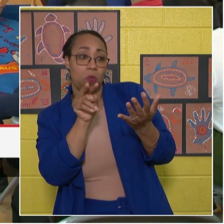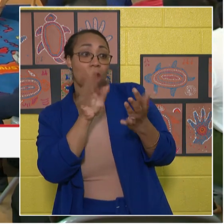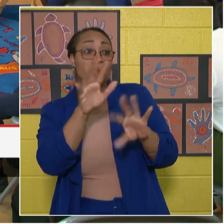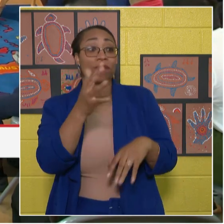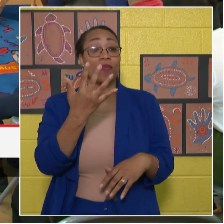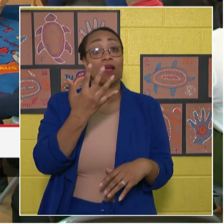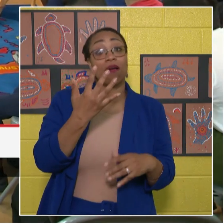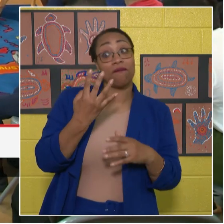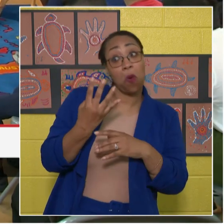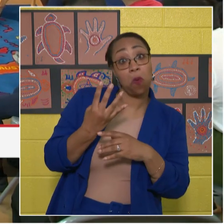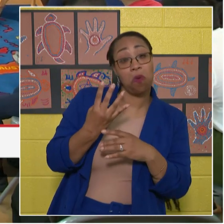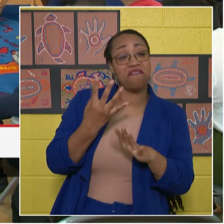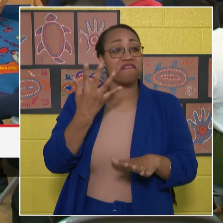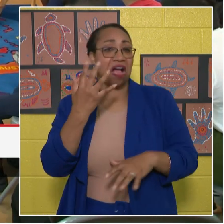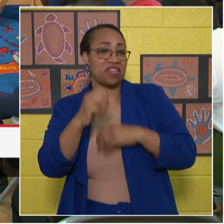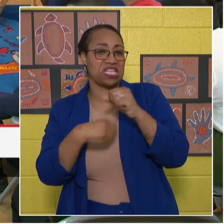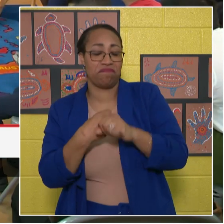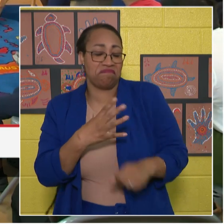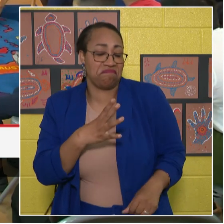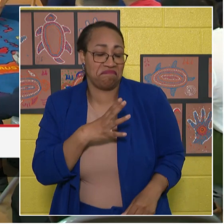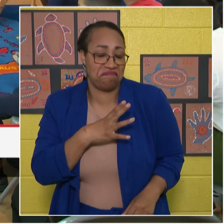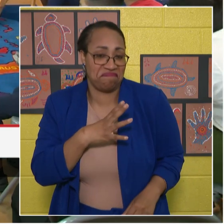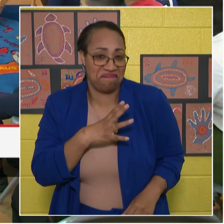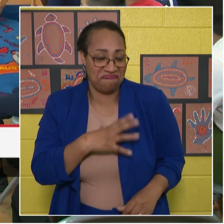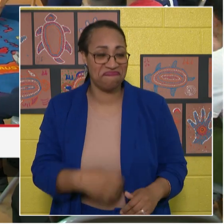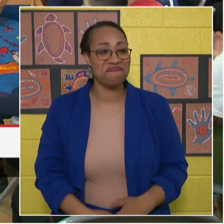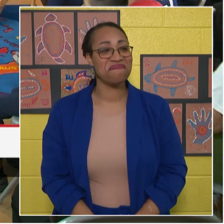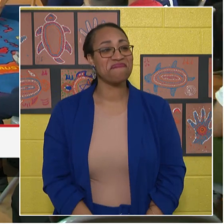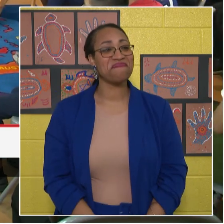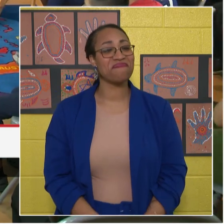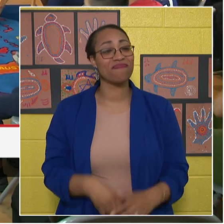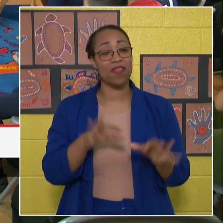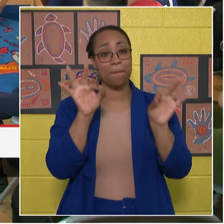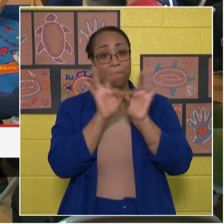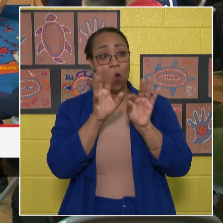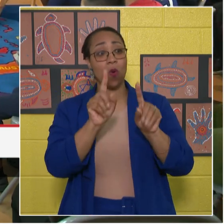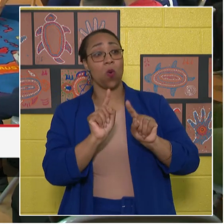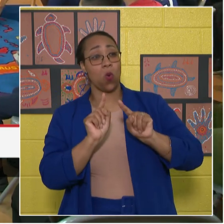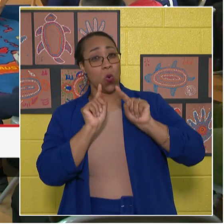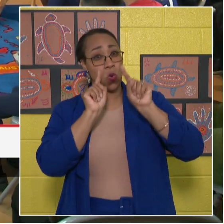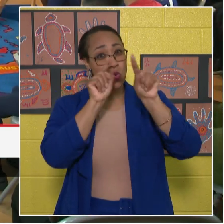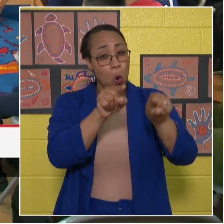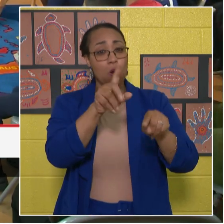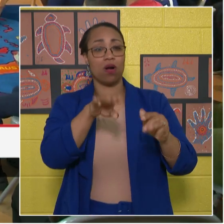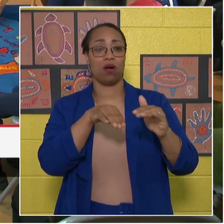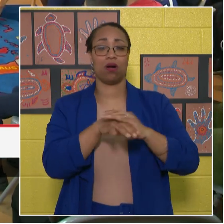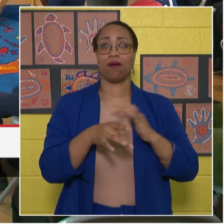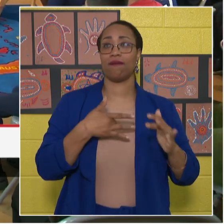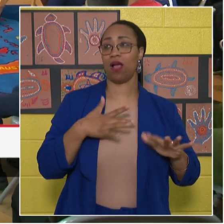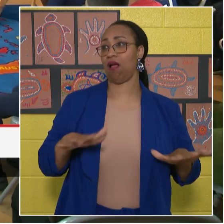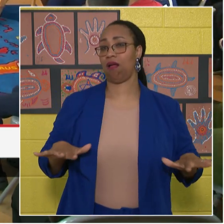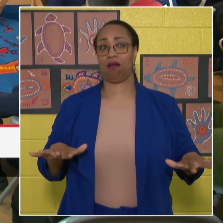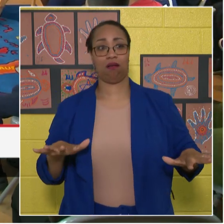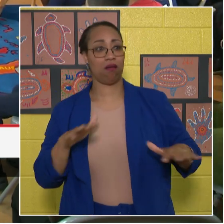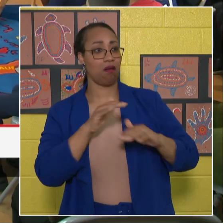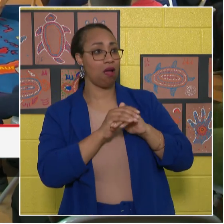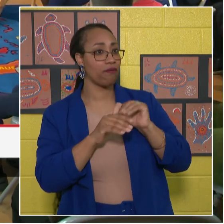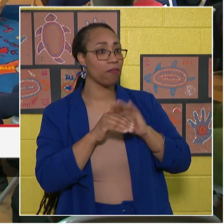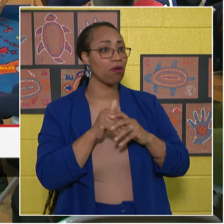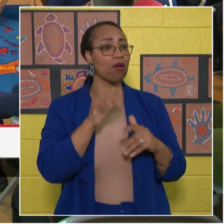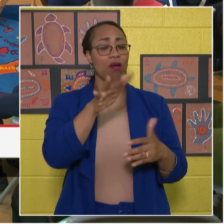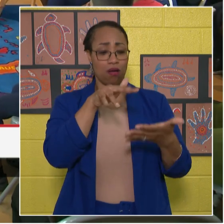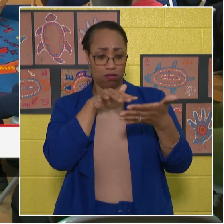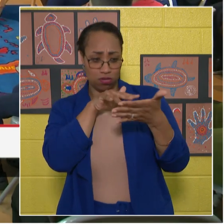you're going to be comfortable, you're going to study what you want to study, and that you finish. And I might add that it has